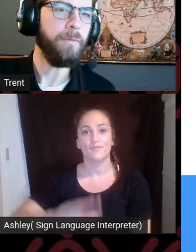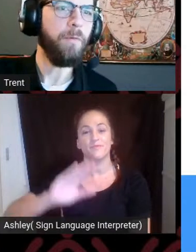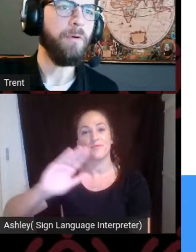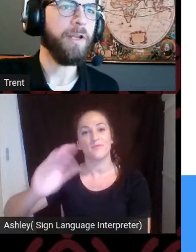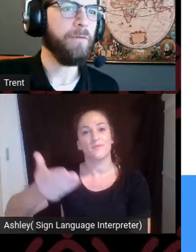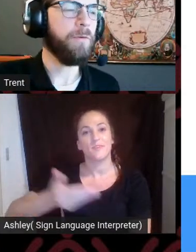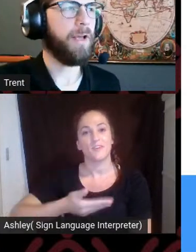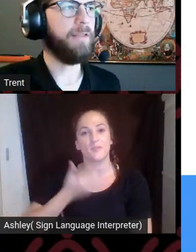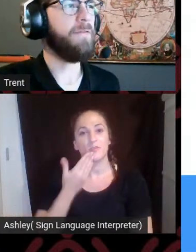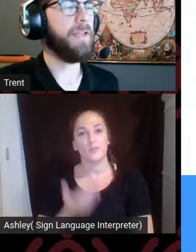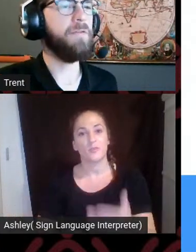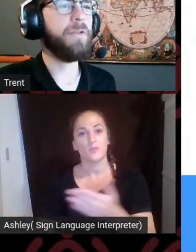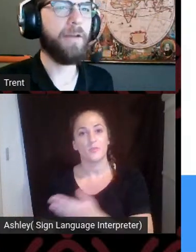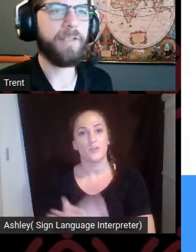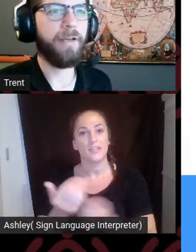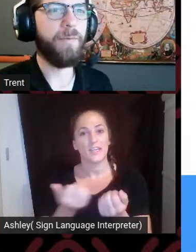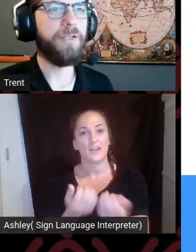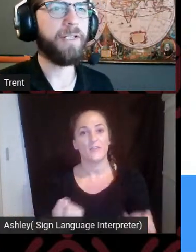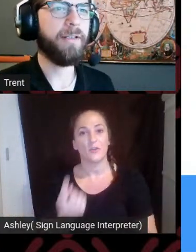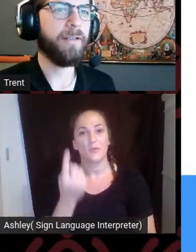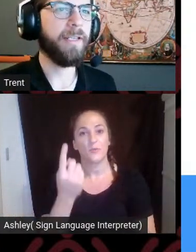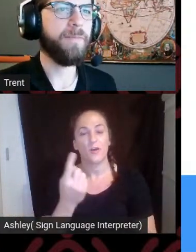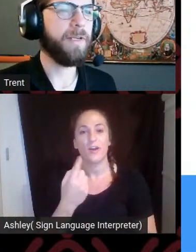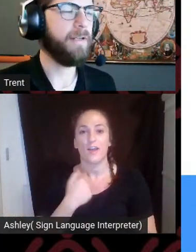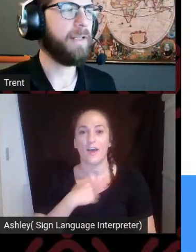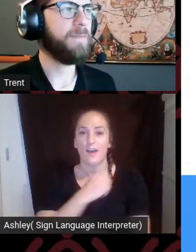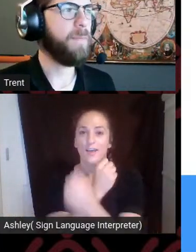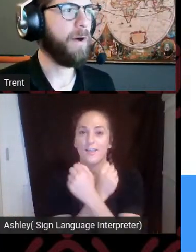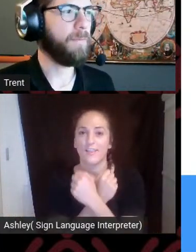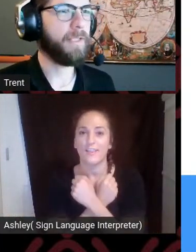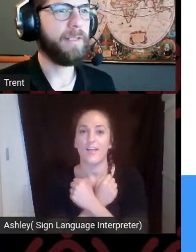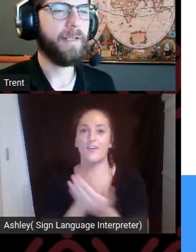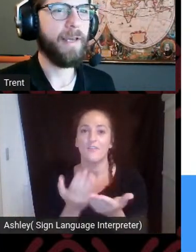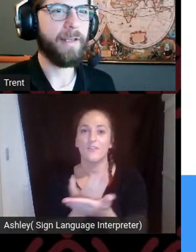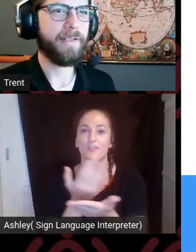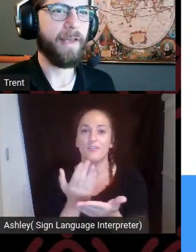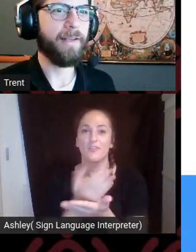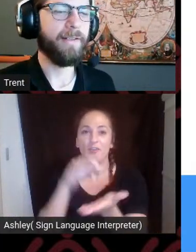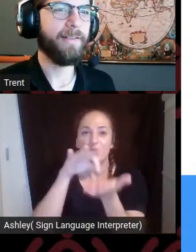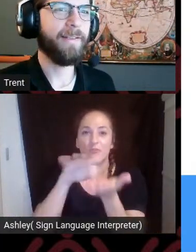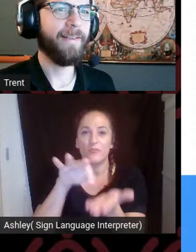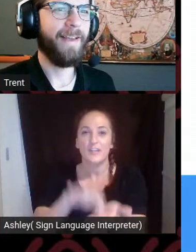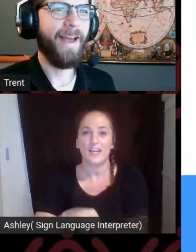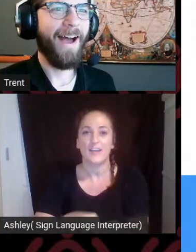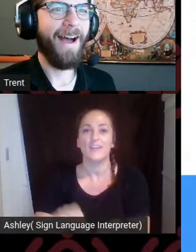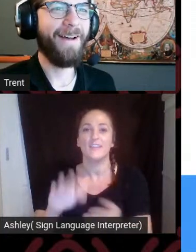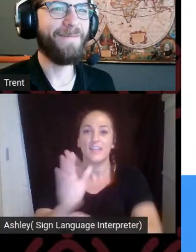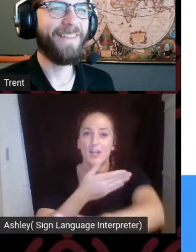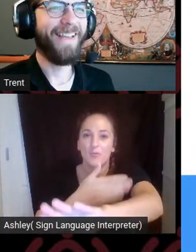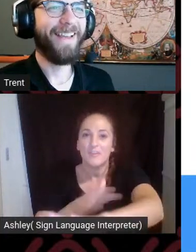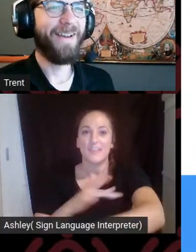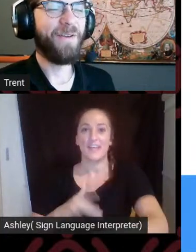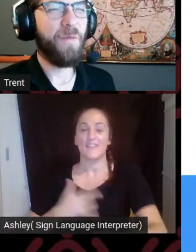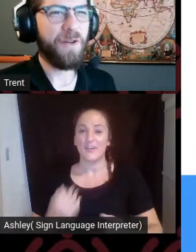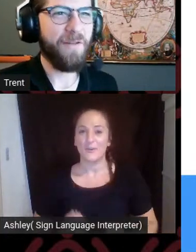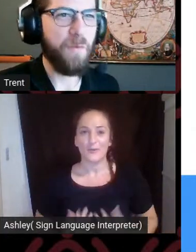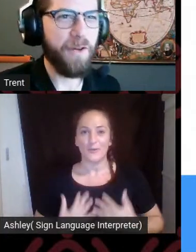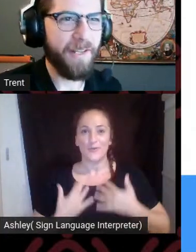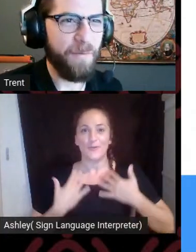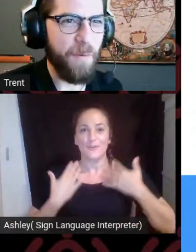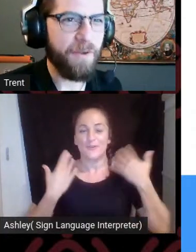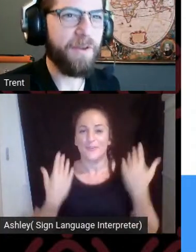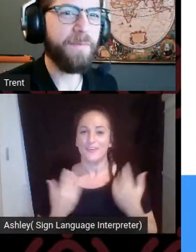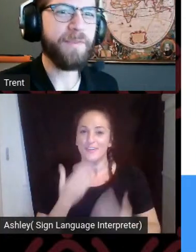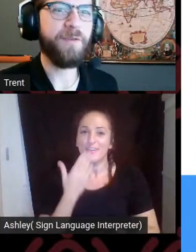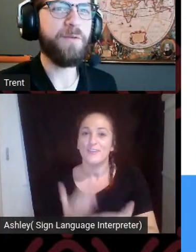Welcome. Good morning, everyone. I love that new countdown music. It gets me pumped and excited. Um, Good morning,